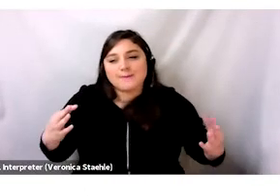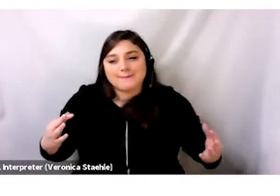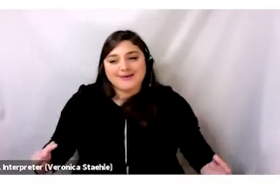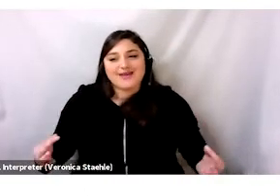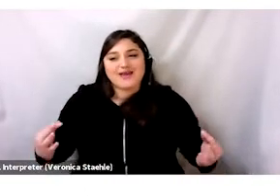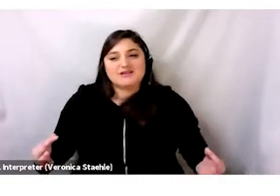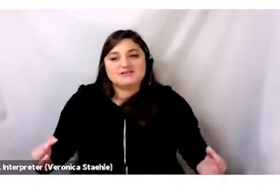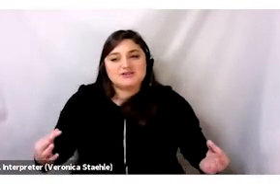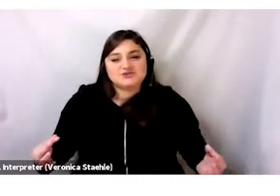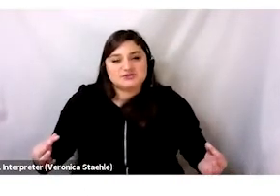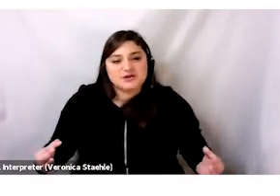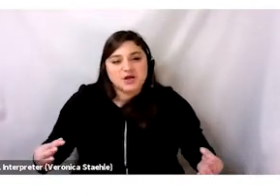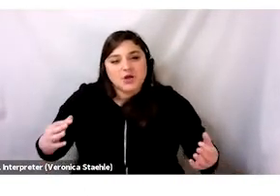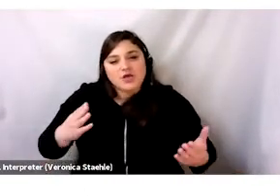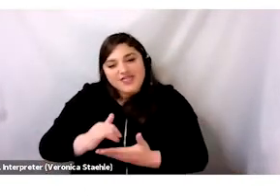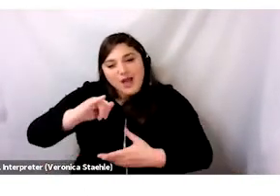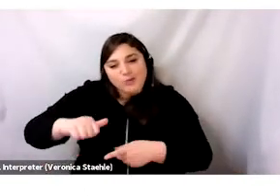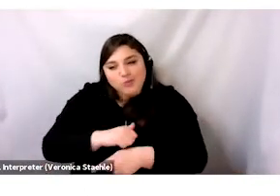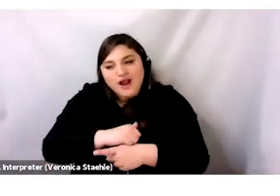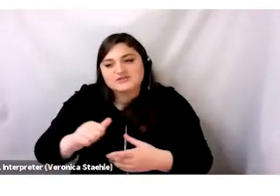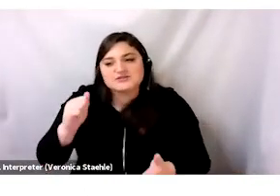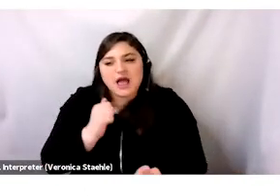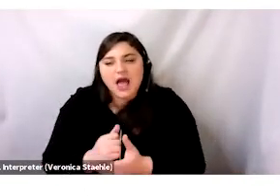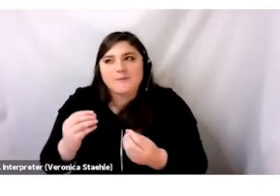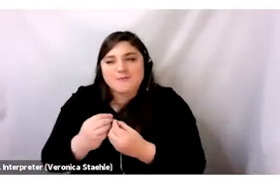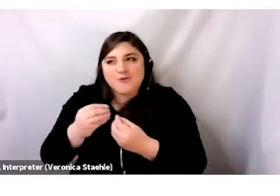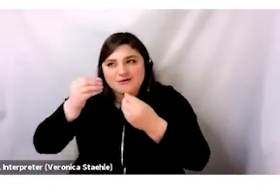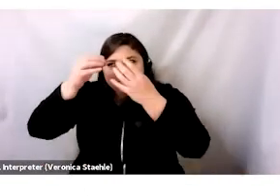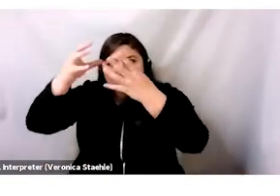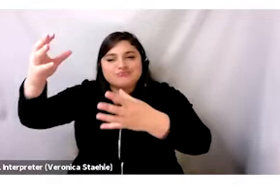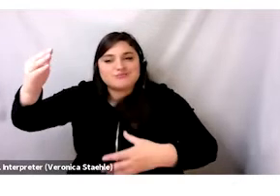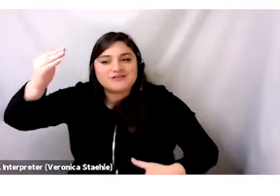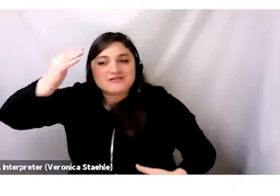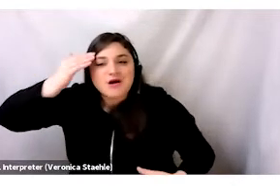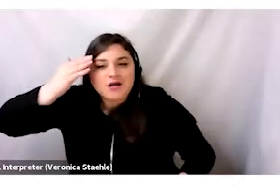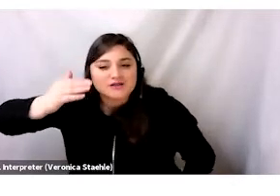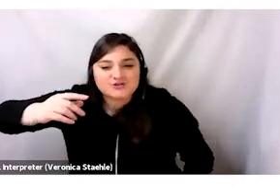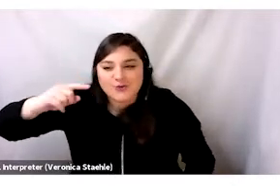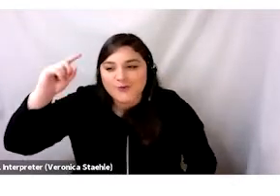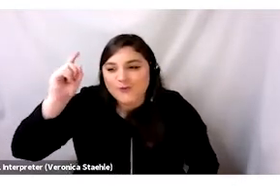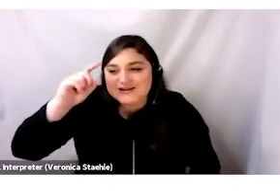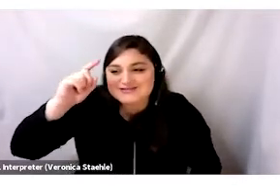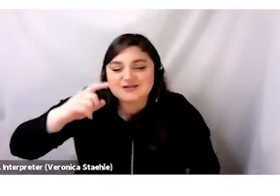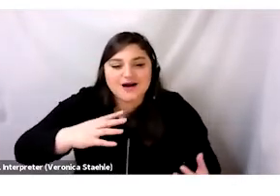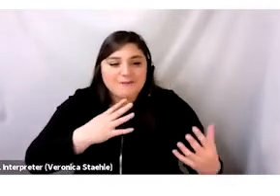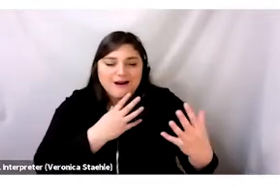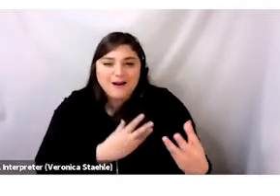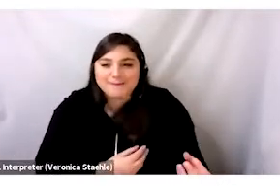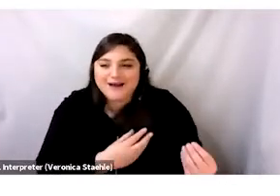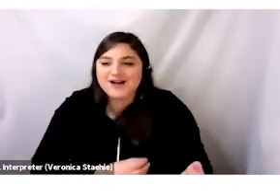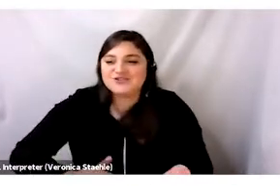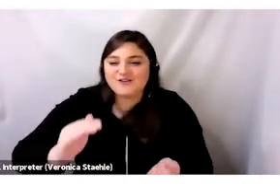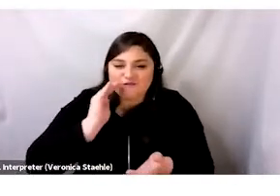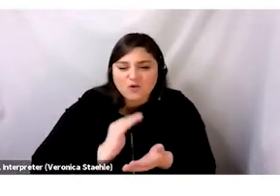compassion, forgiveness, stability, love, and a really tangible feeling of connection with